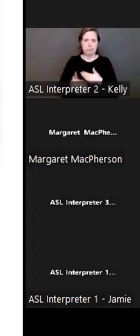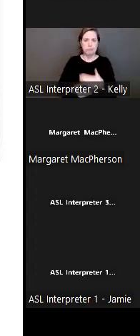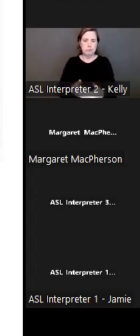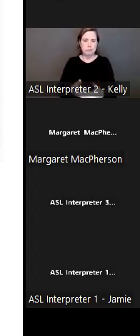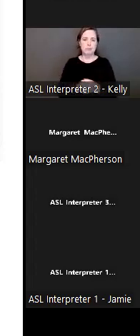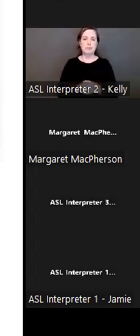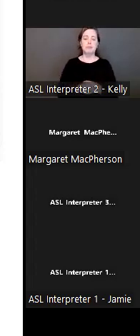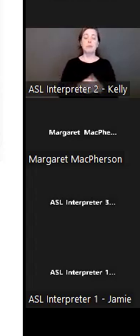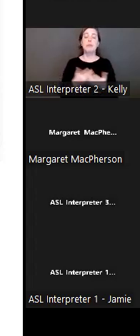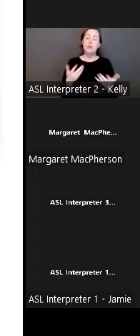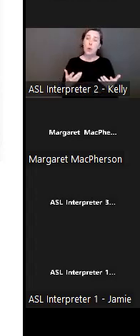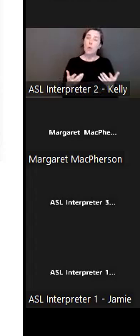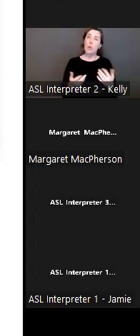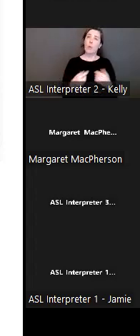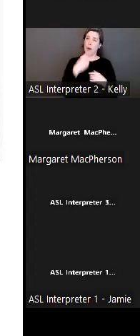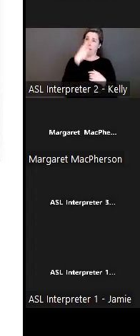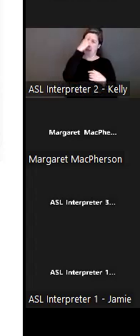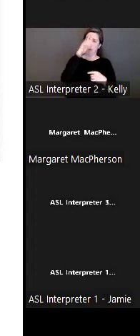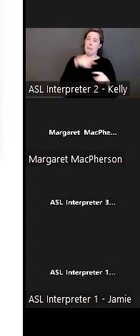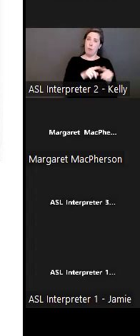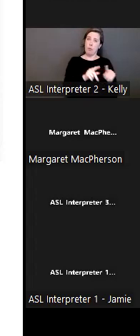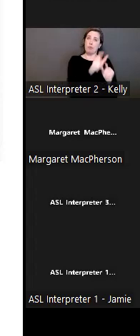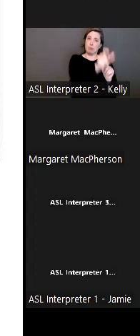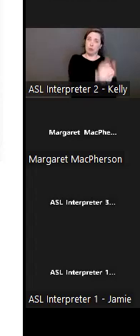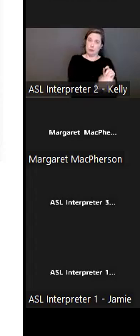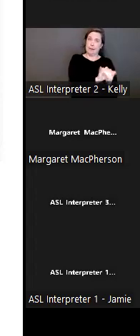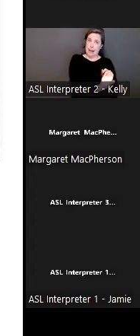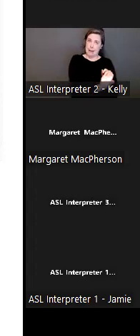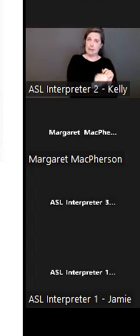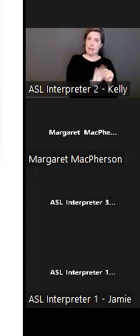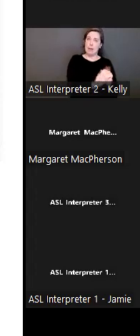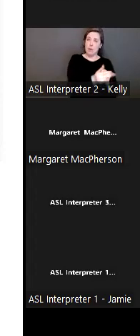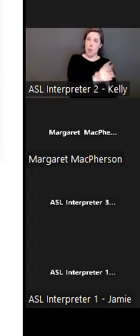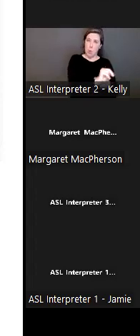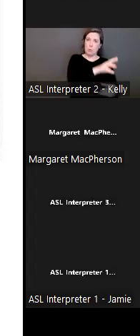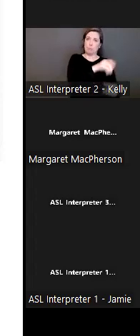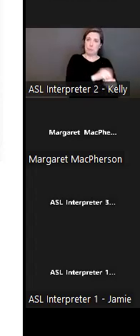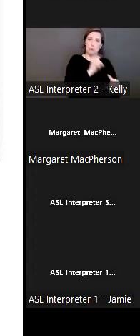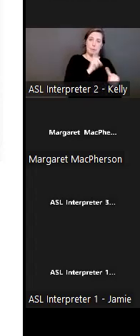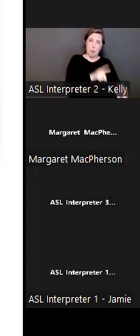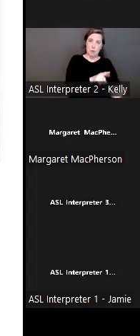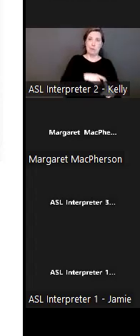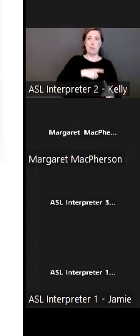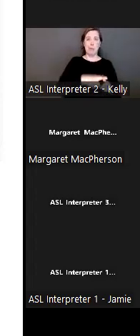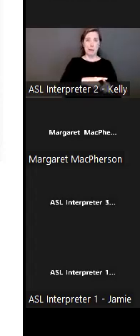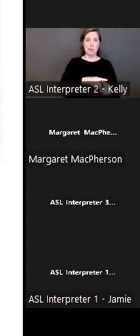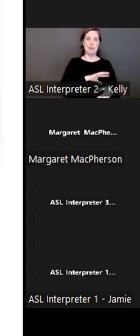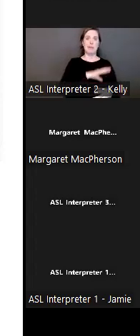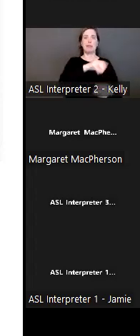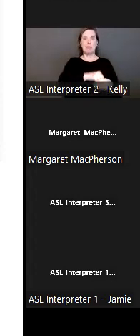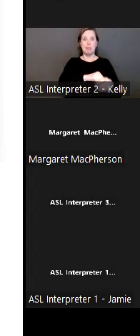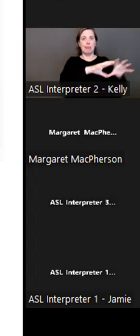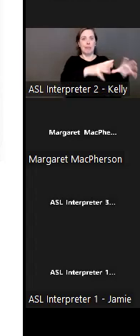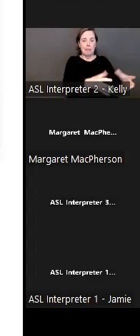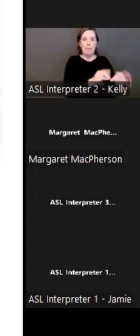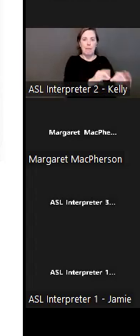happening within the individual, we recognize that individuals are embedded in social systems, embedded in families, in communities, and in